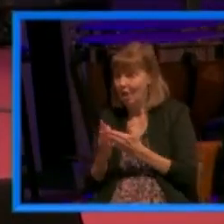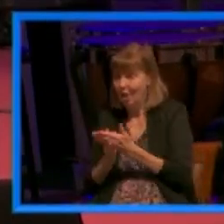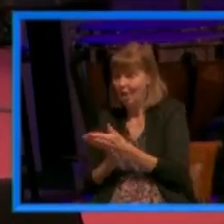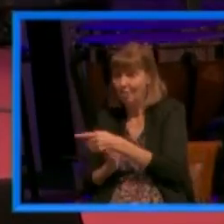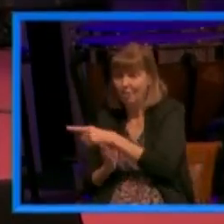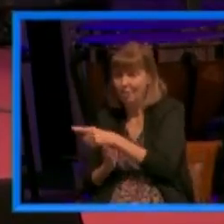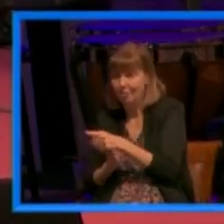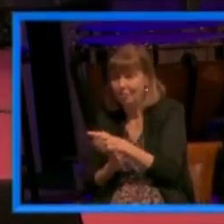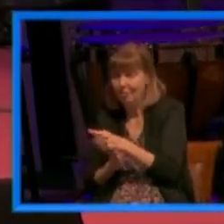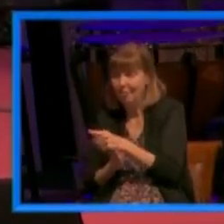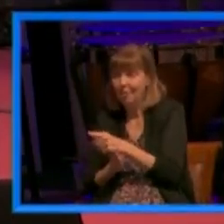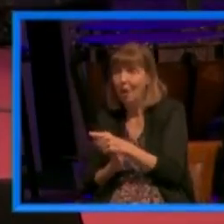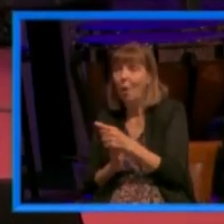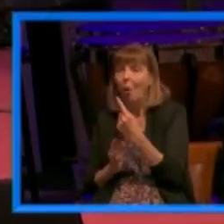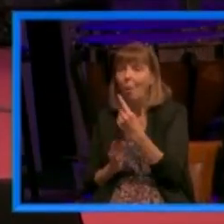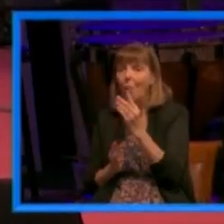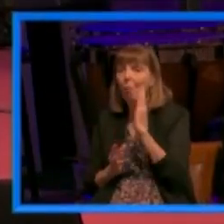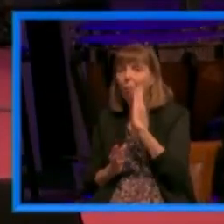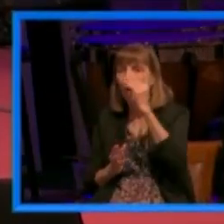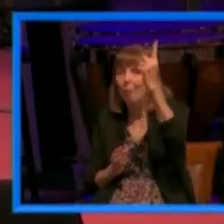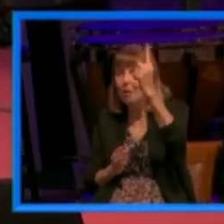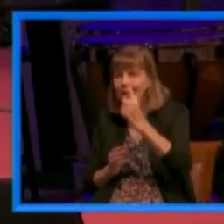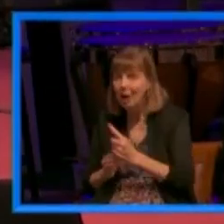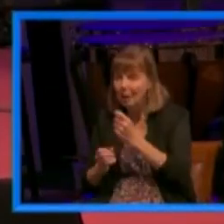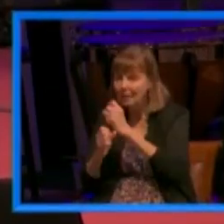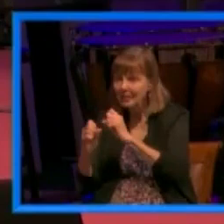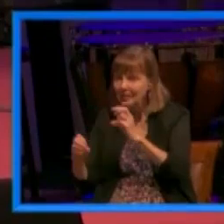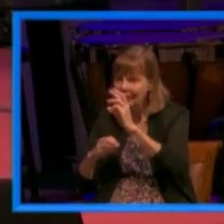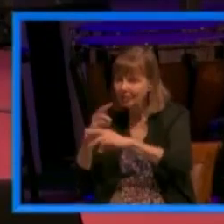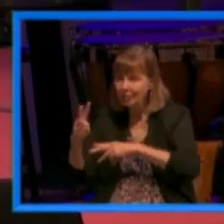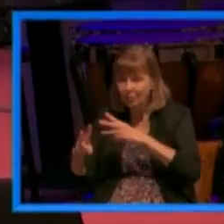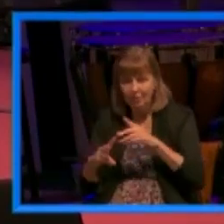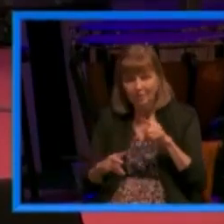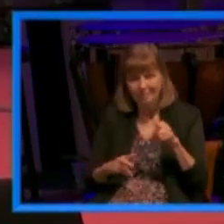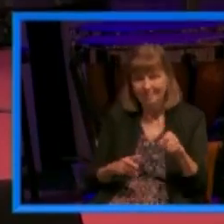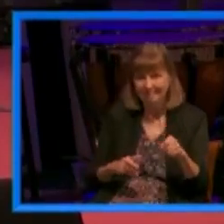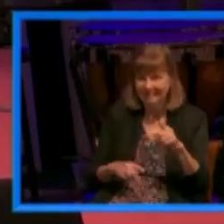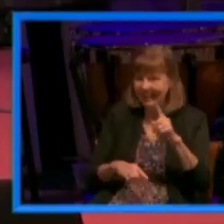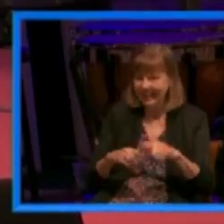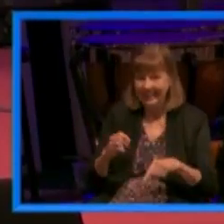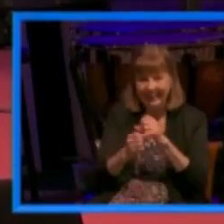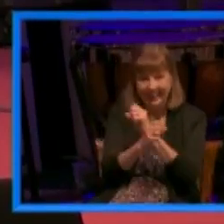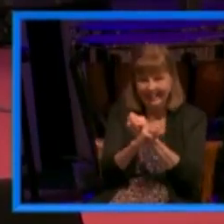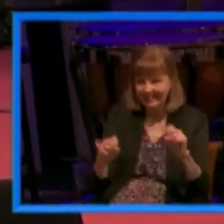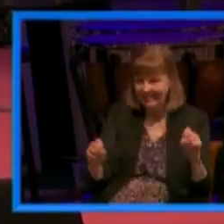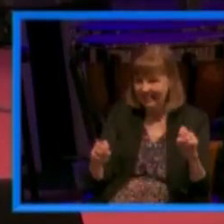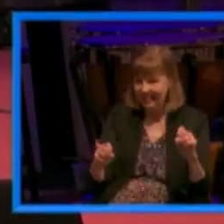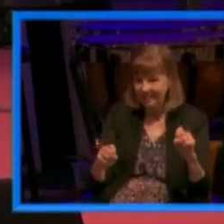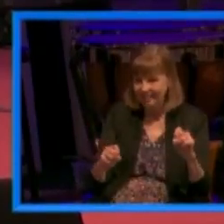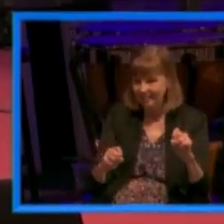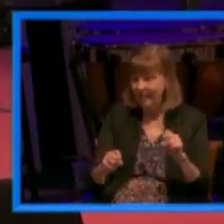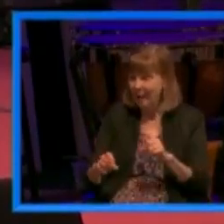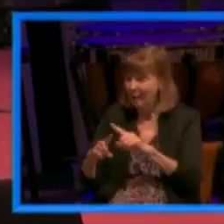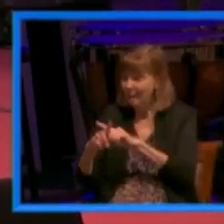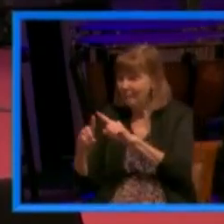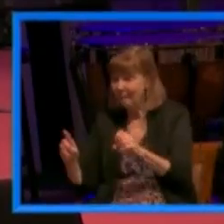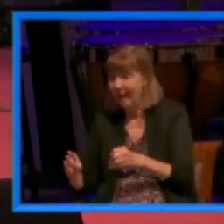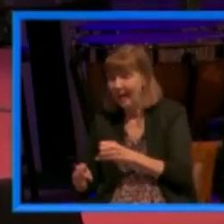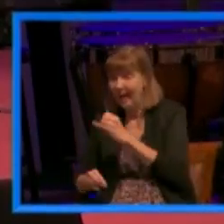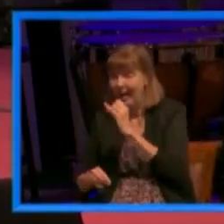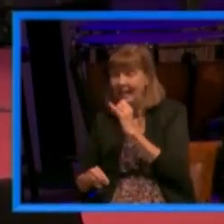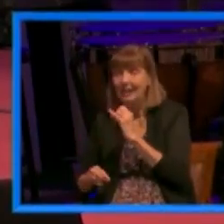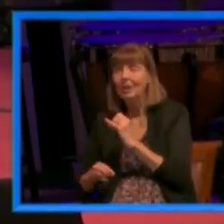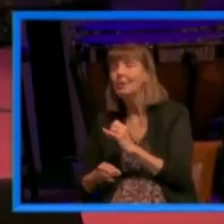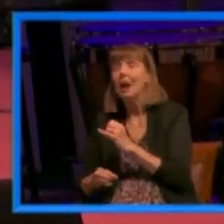offspring could not save Abraham and Sarah from their sin. But Isaac's offspring, through the Lord Jesus Christ,